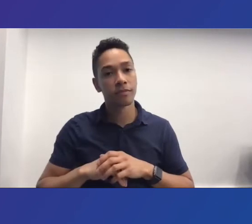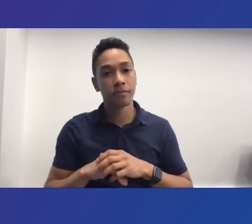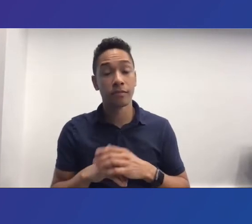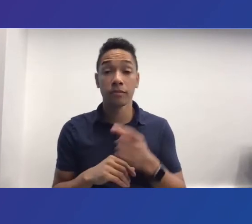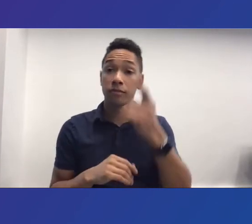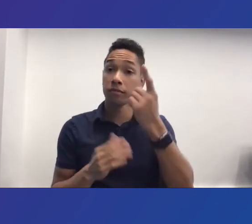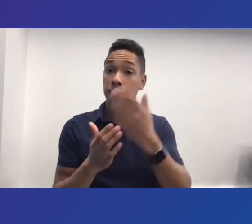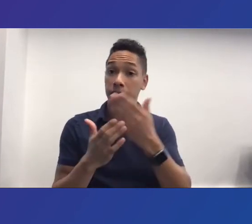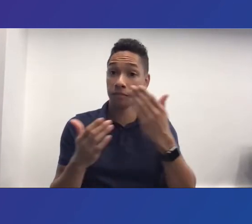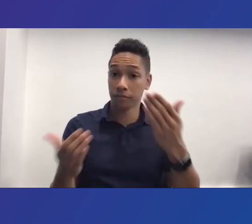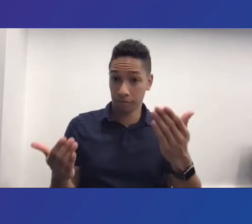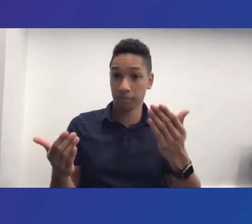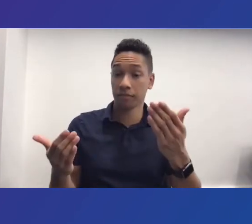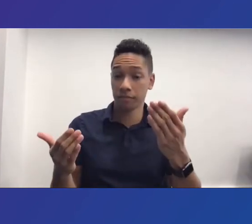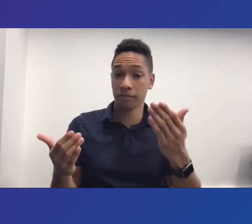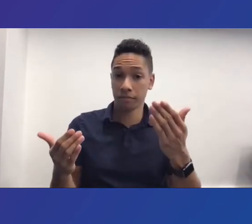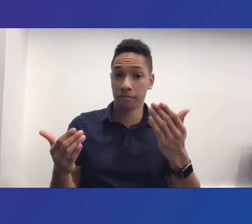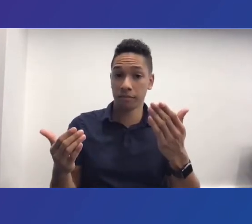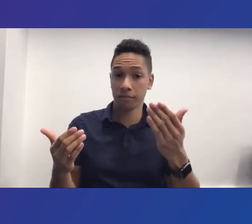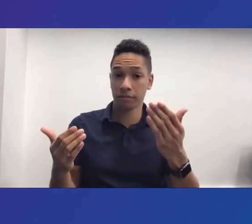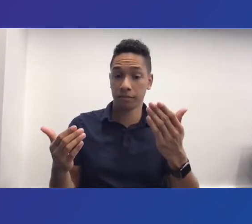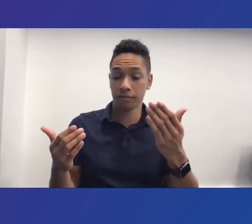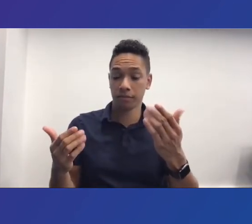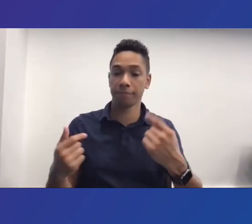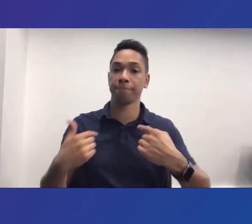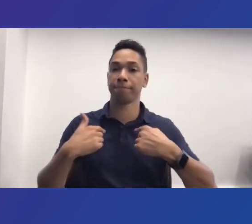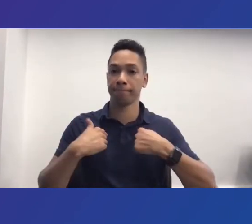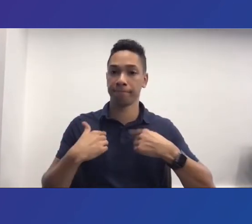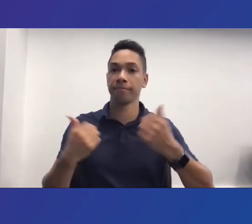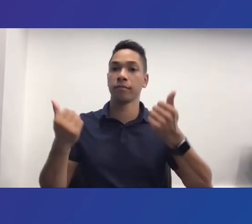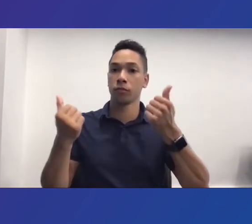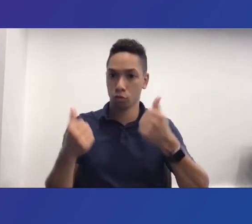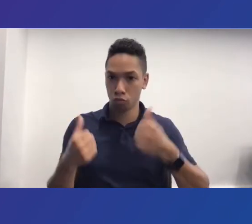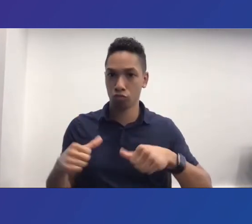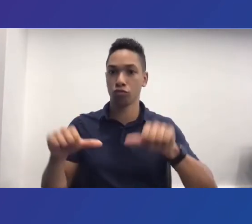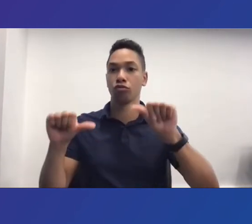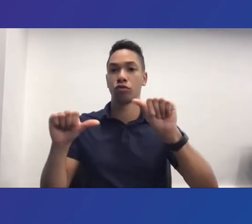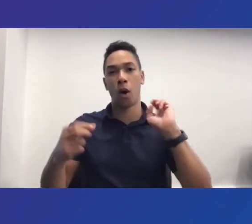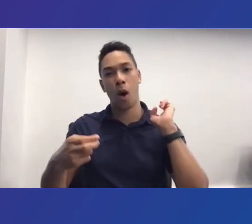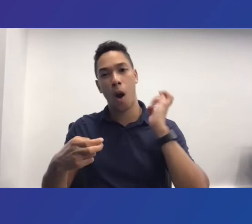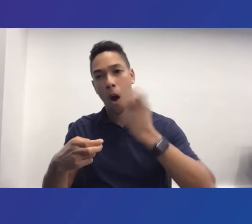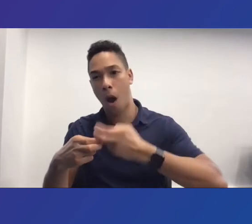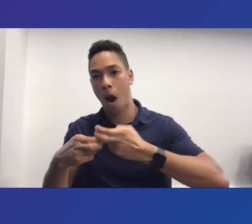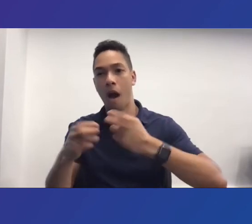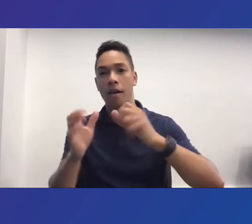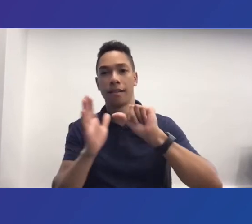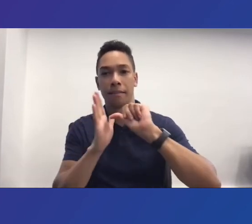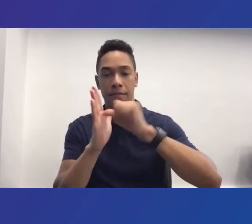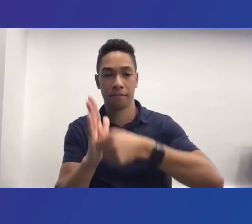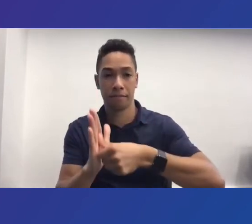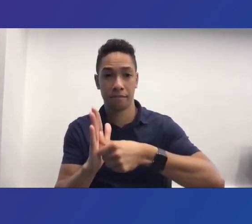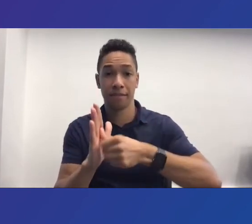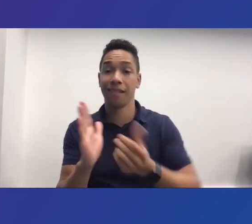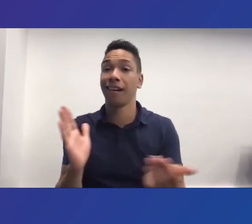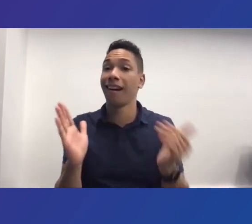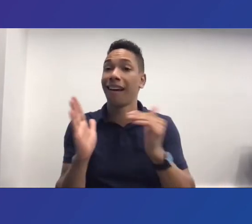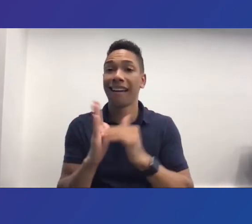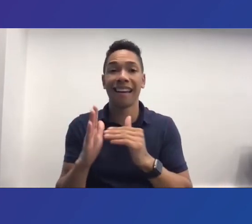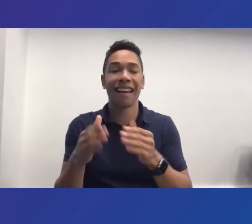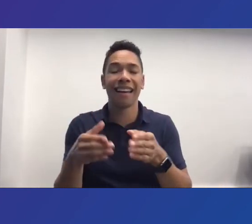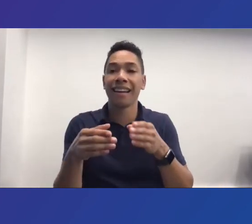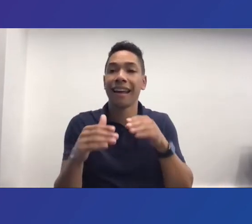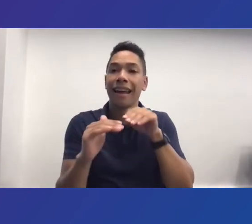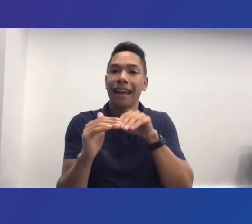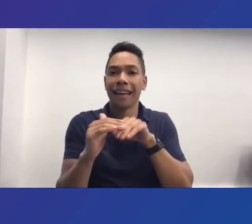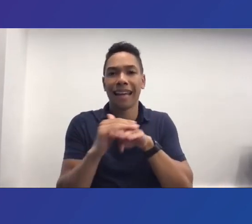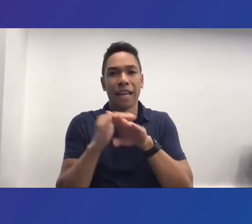one thing that I try very hard to emphasize is, again, talking about these entry